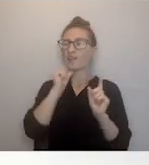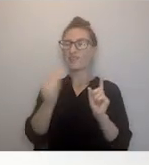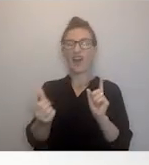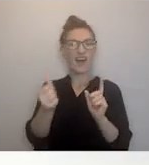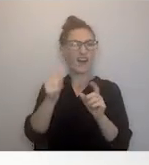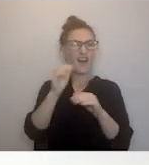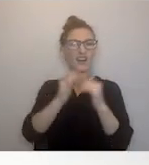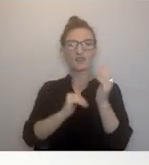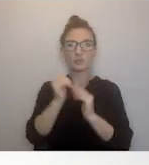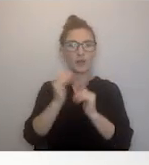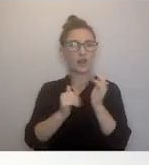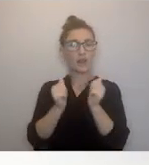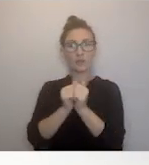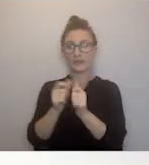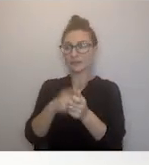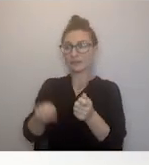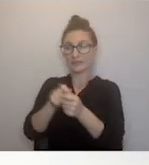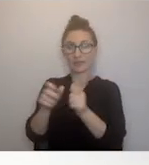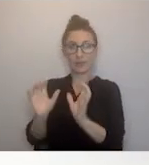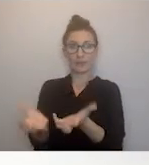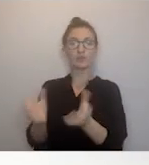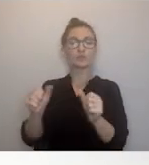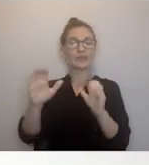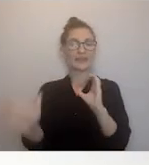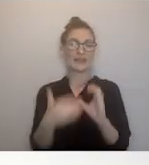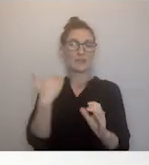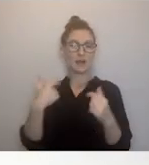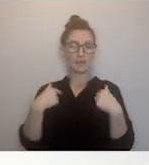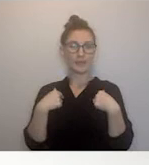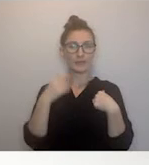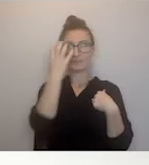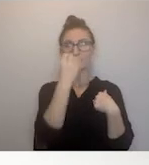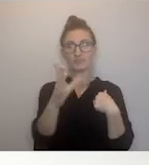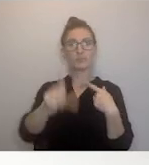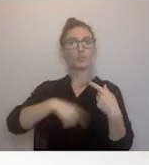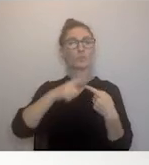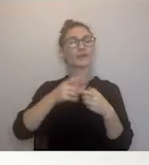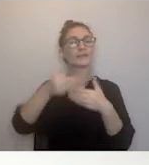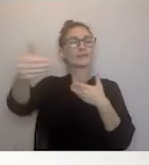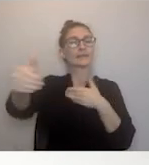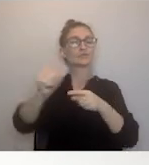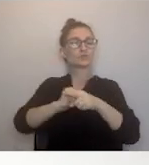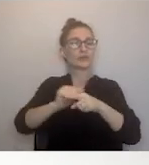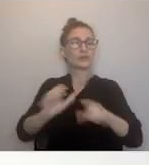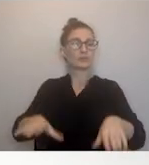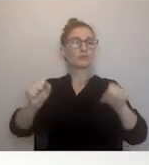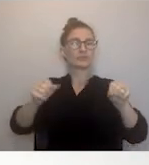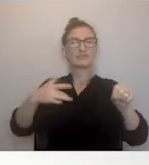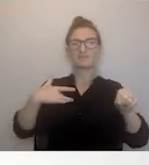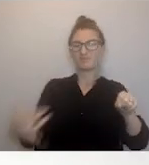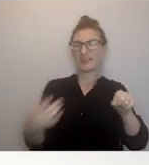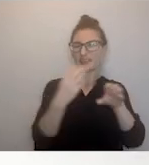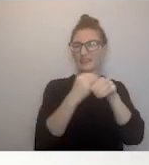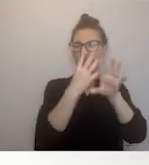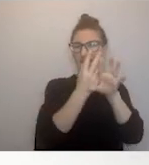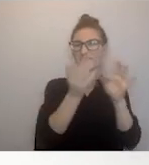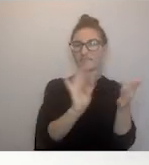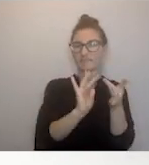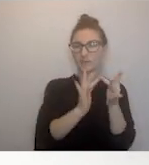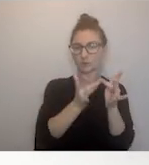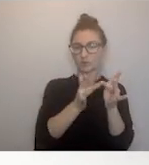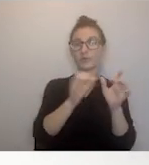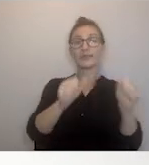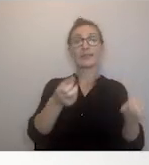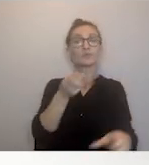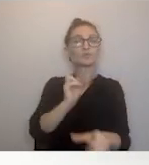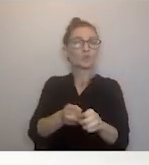is really uncomfortable with a given population, let me know. Email school@cfcarts and I can let you know when our next training, they're typically virtual, will be with